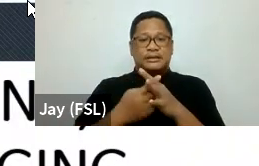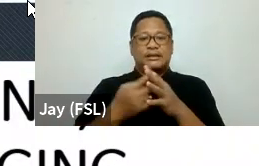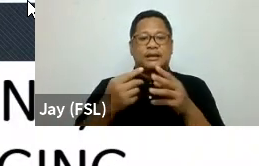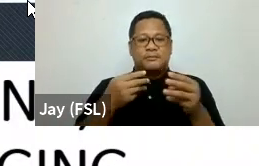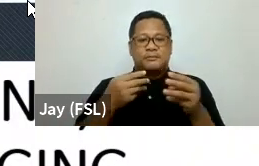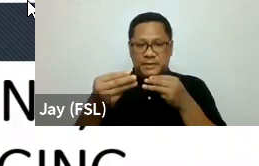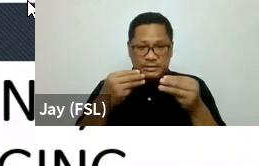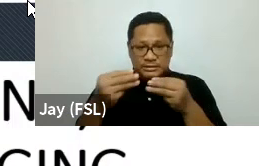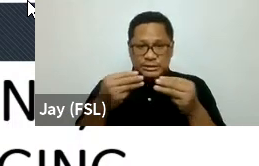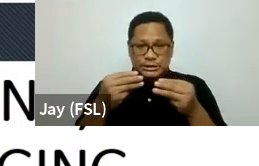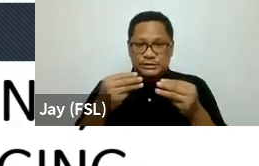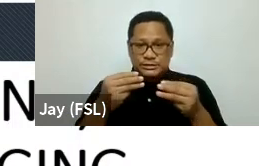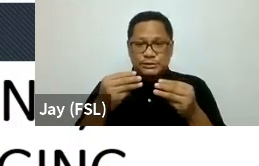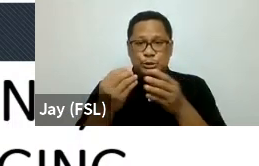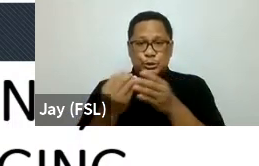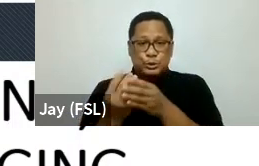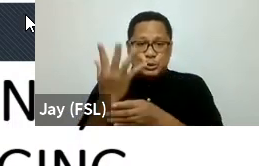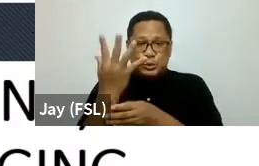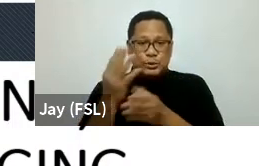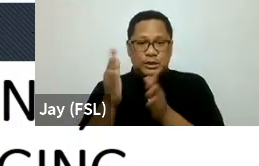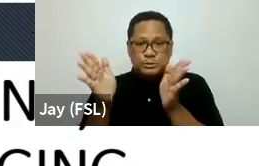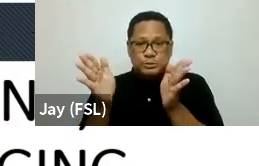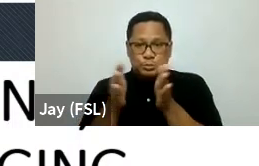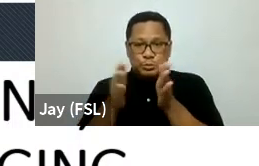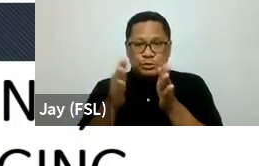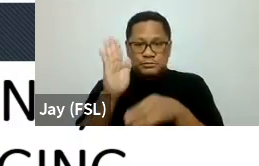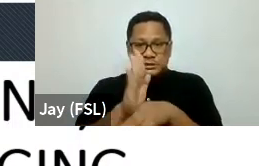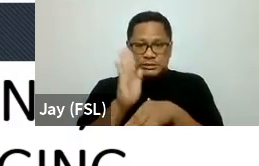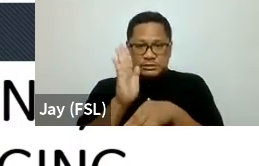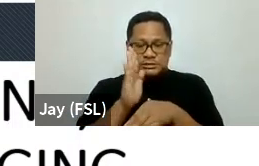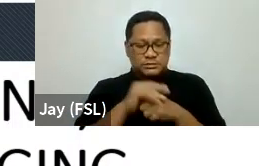managing and growing a small business.